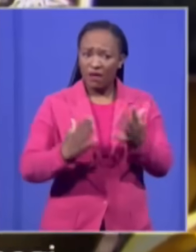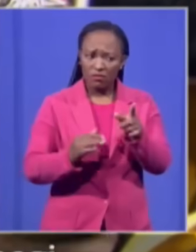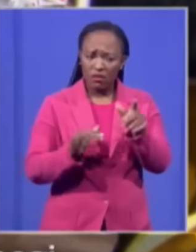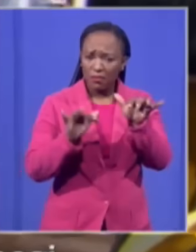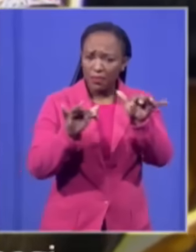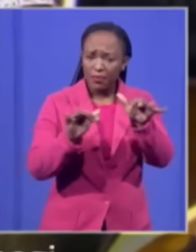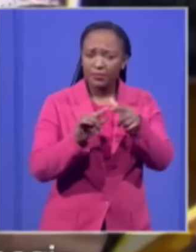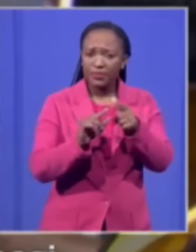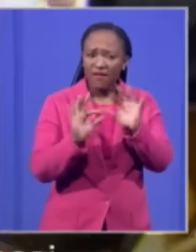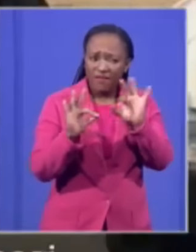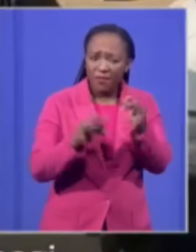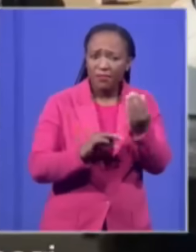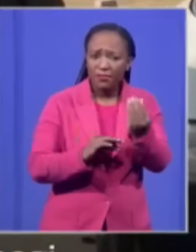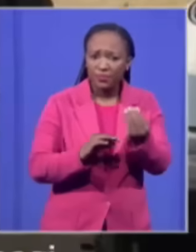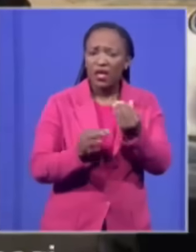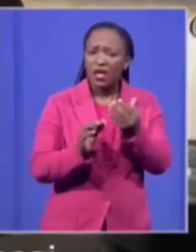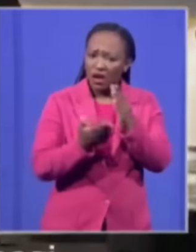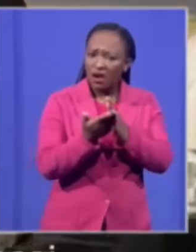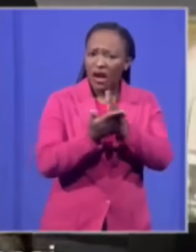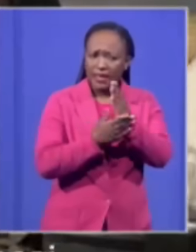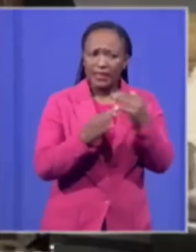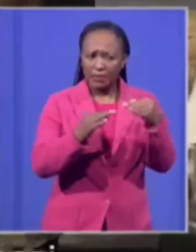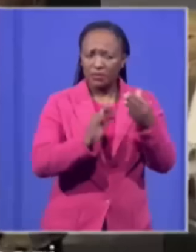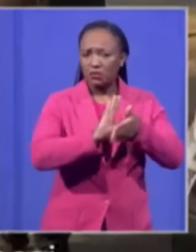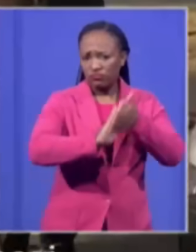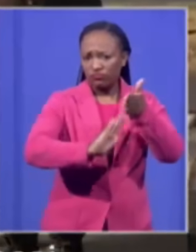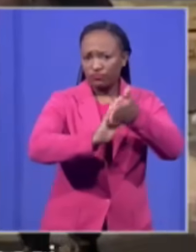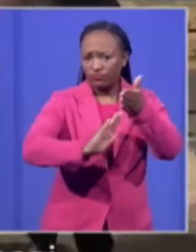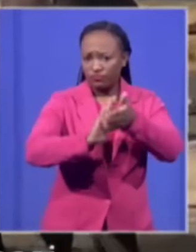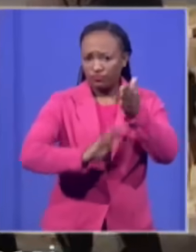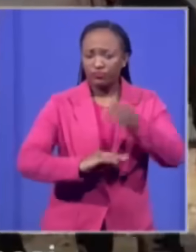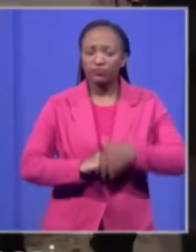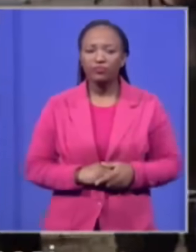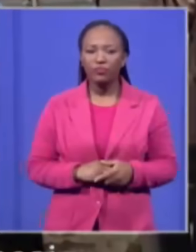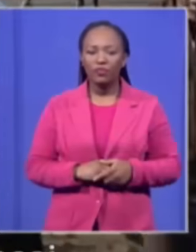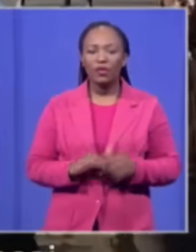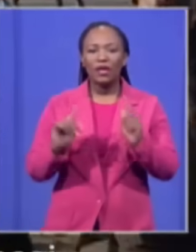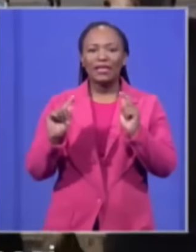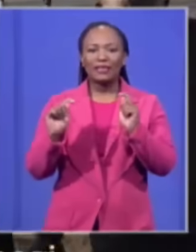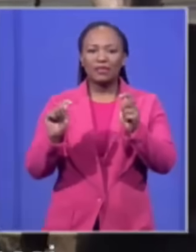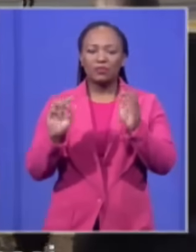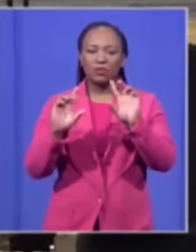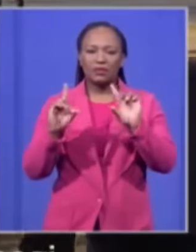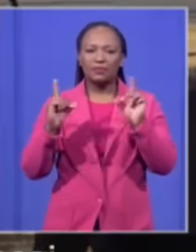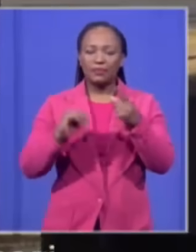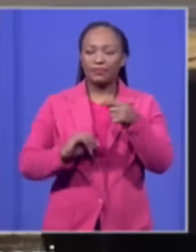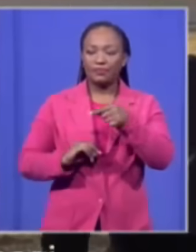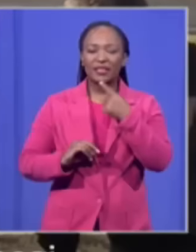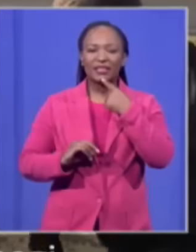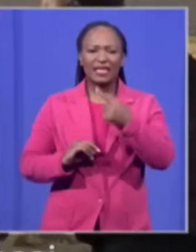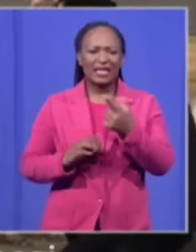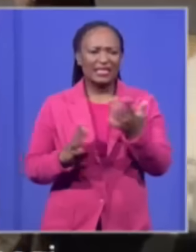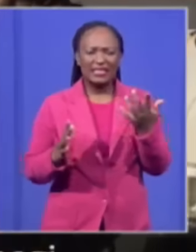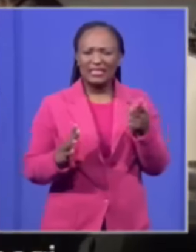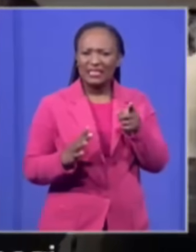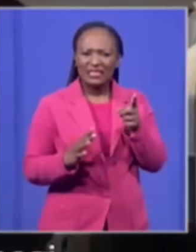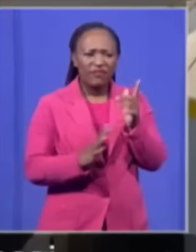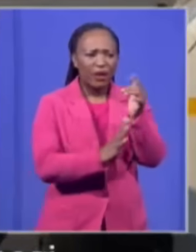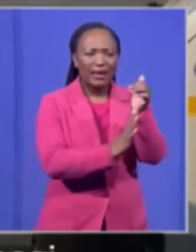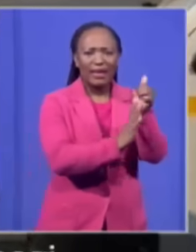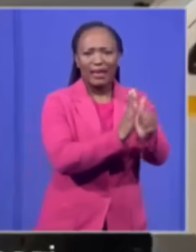to operate a business like South Africa. Lefapha la dipalangwa mo Gauteng la re ditlhaselo tse tsa go tlhoka ditlhong ga di ka ga